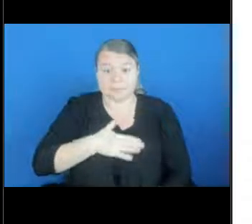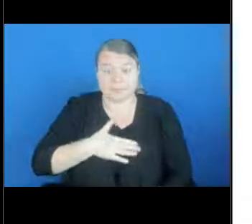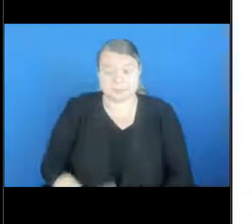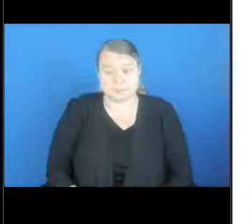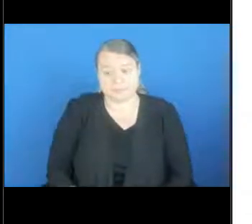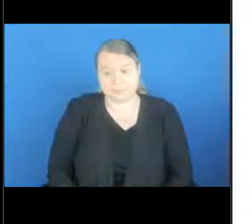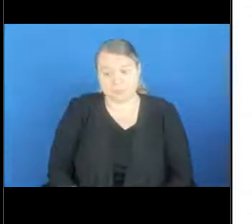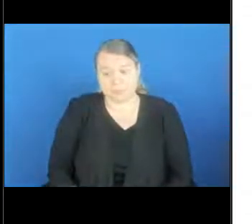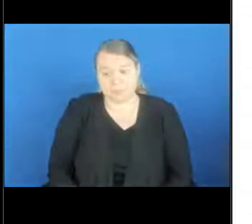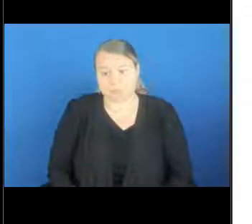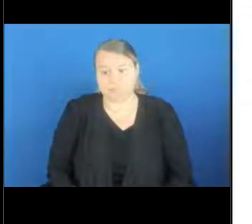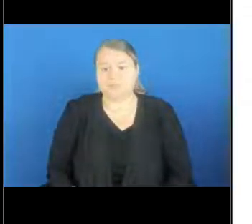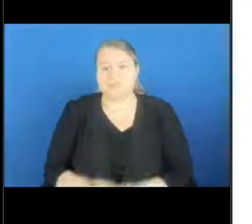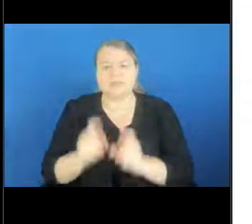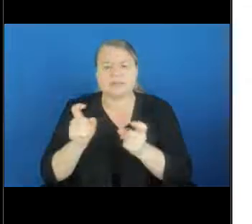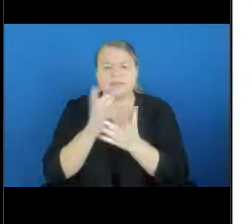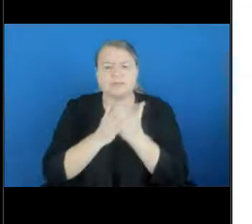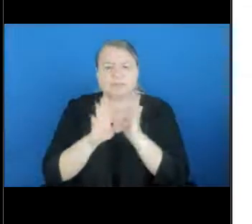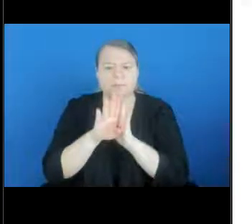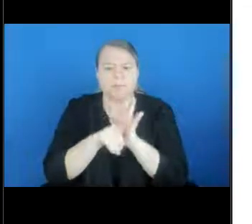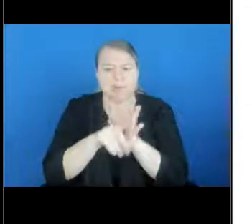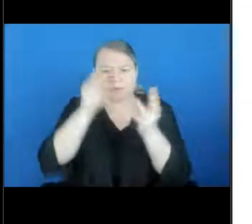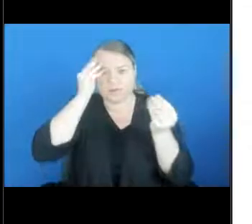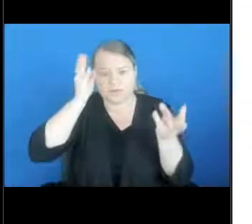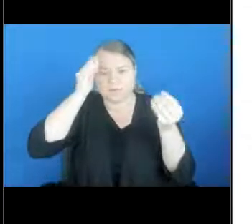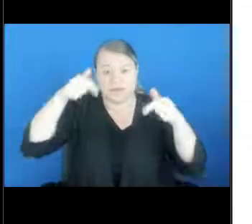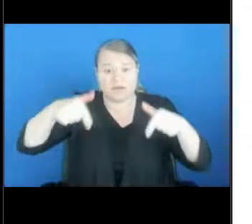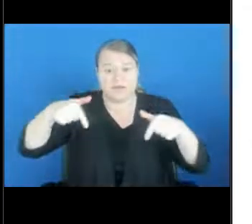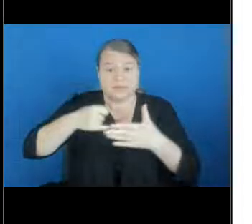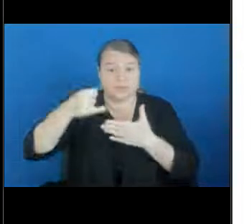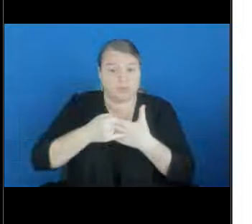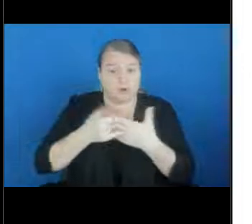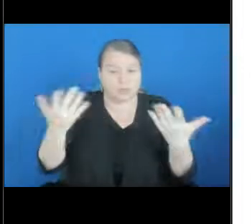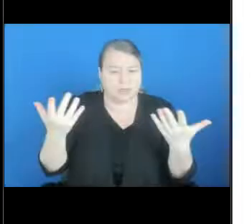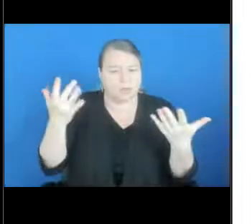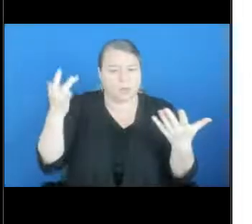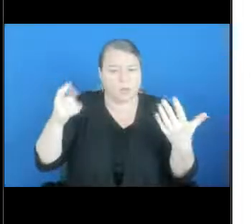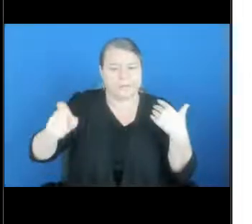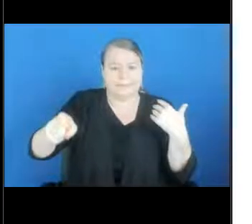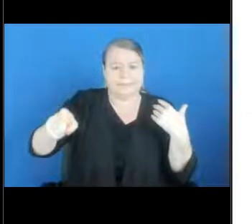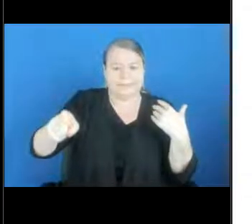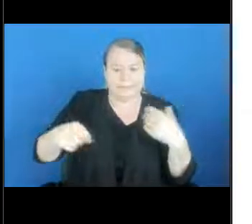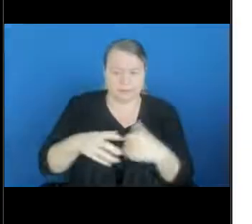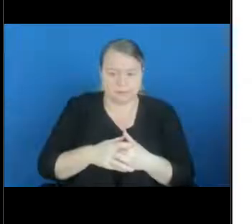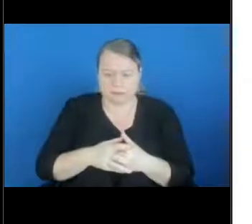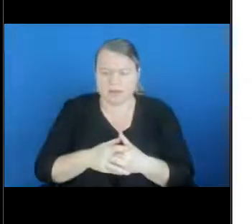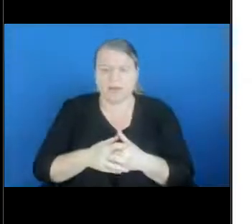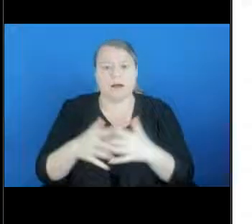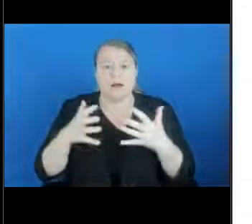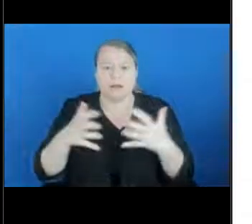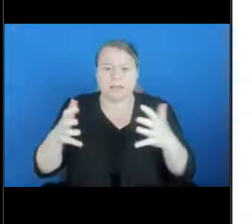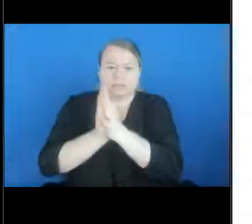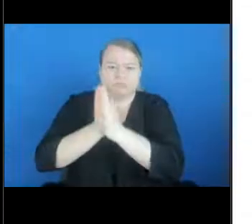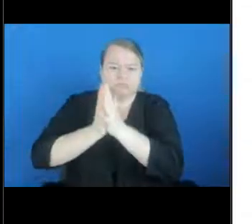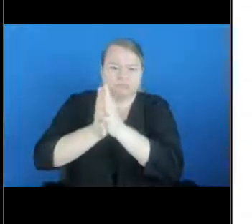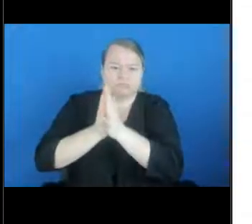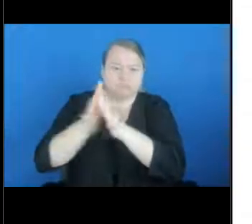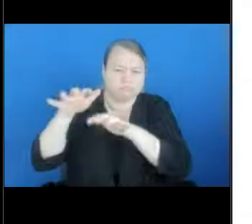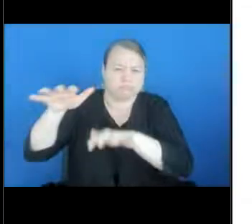By way of background, what prompted the need for this project is the issue of high existing and future traffic demands in the Springfield